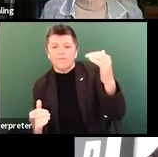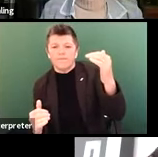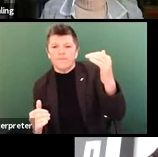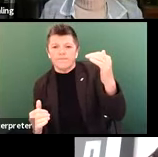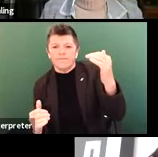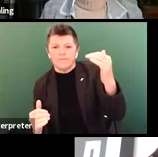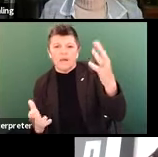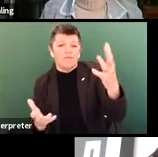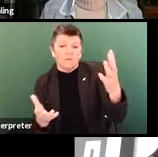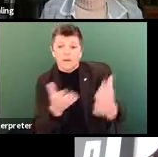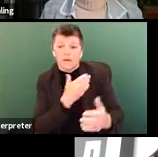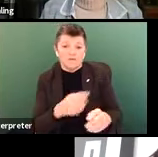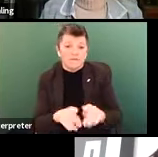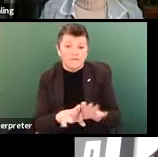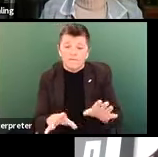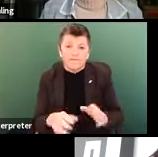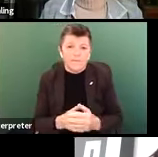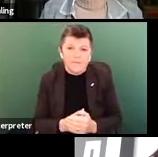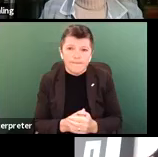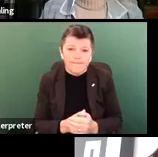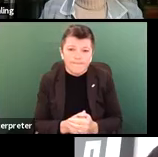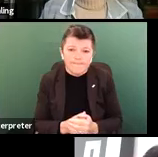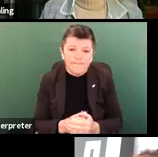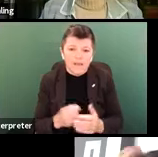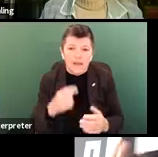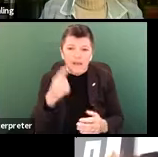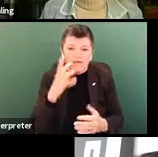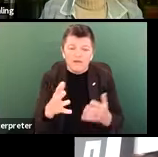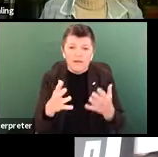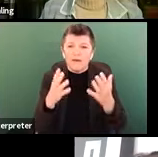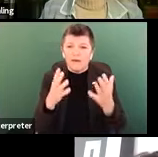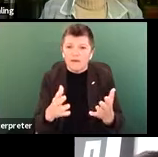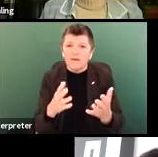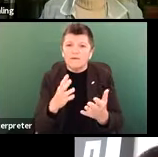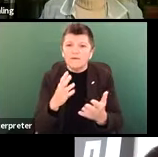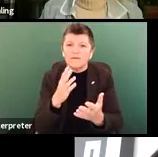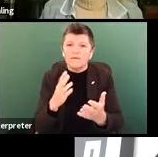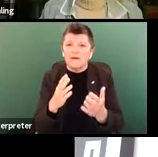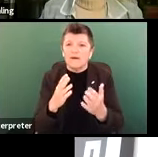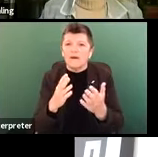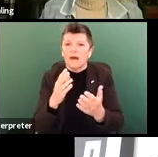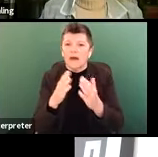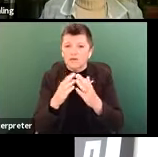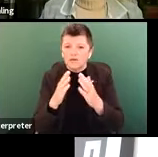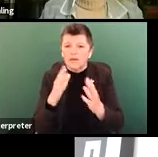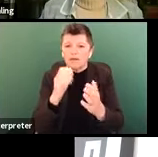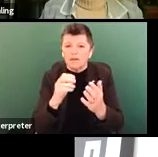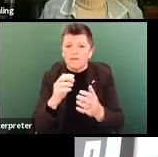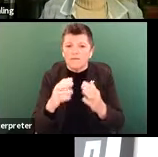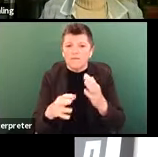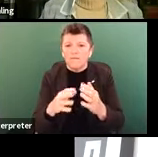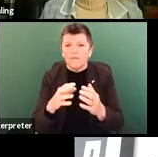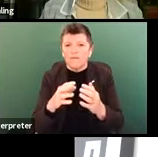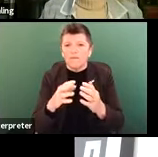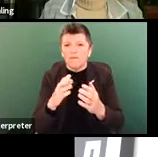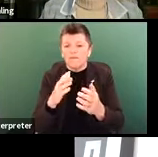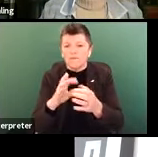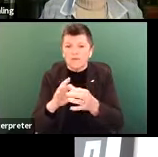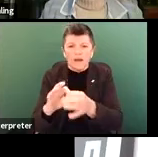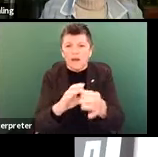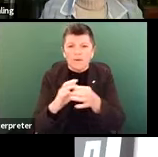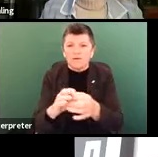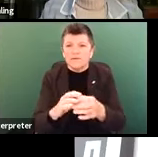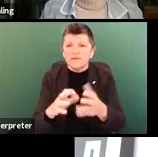of the past. Another element that is very important for wealth inequalities is the dynamics we observe in the